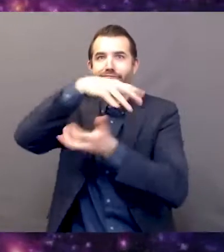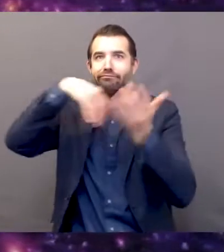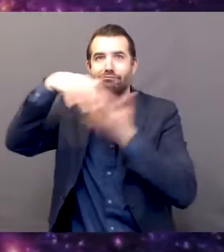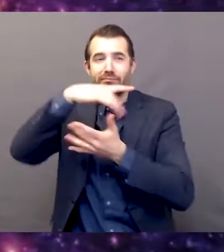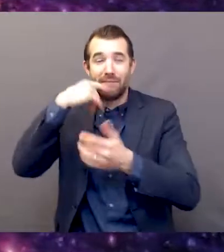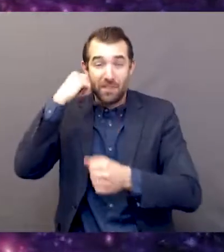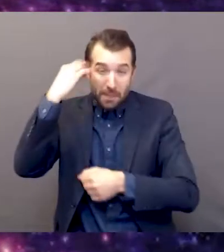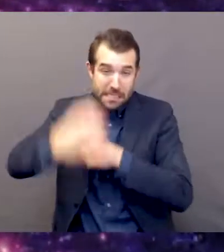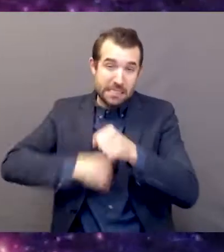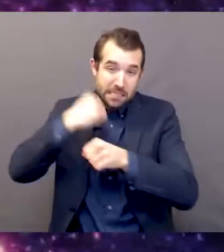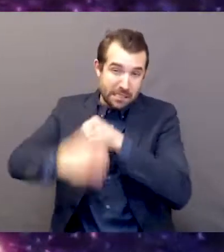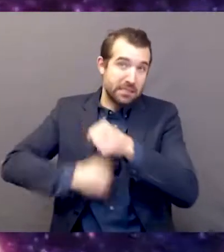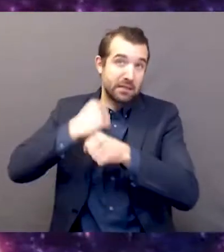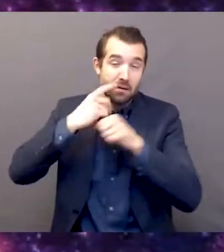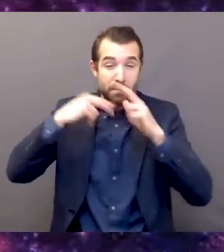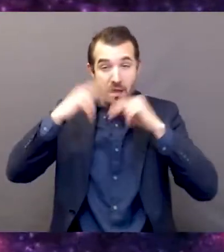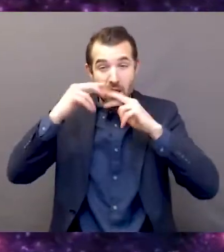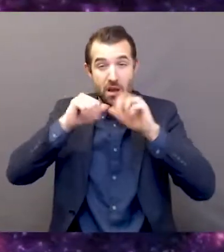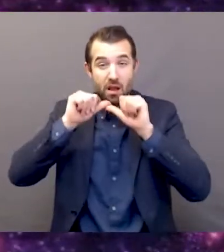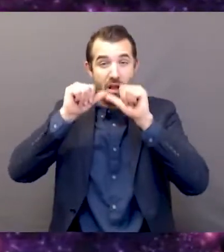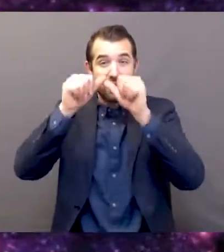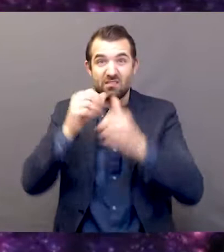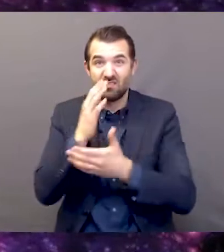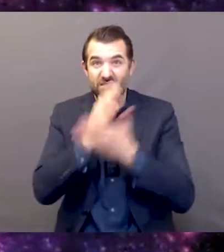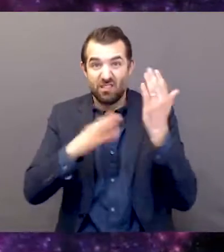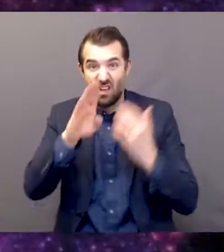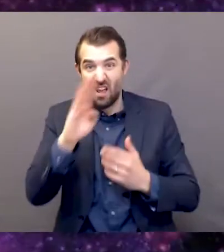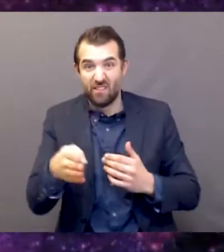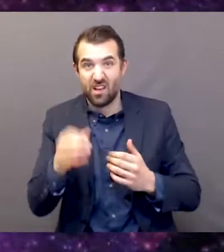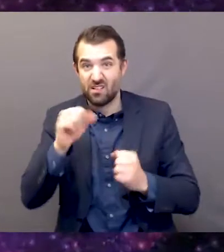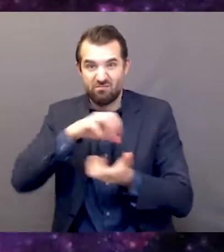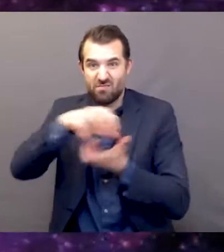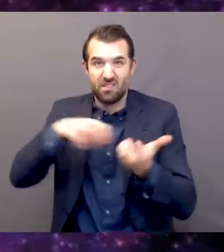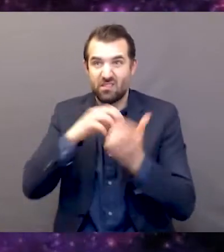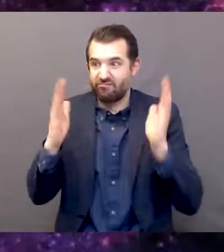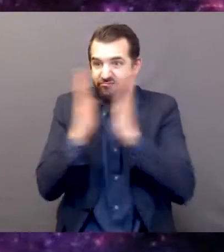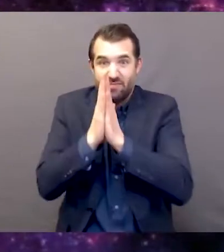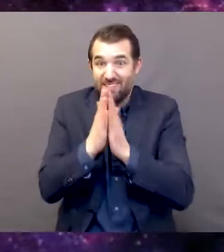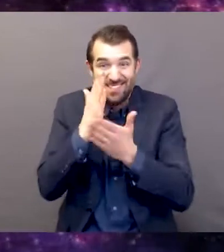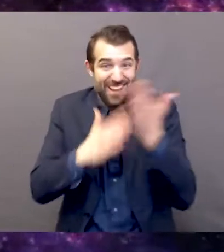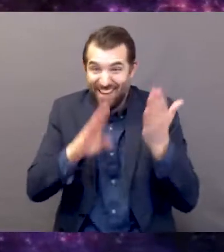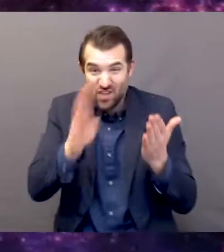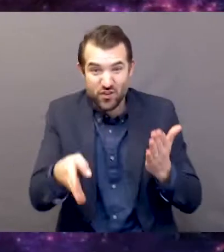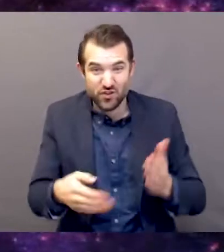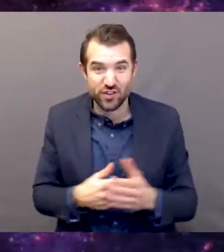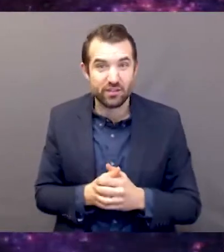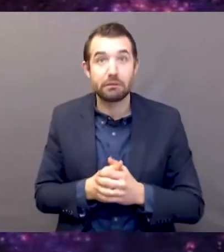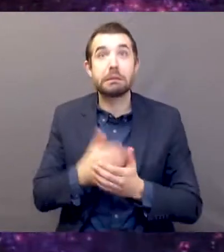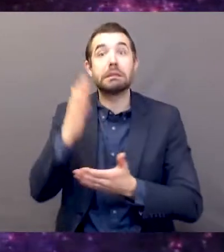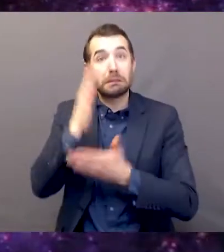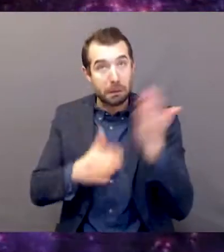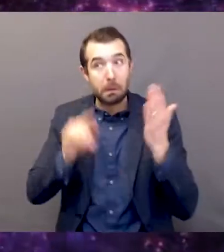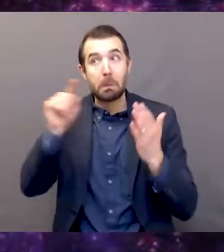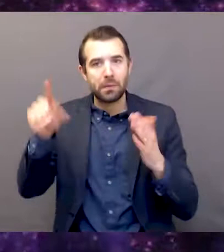present in our universe as well, but they need still longer times to collapse, or they may never collapse. And that is why clusters are referred to as the